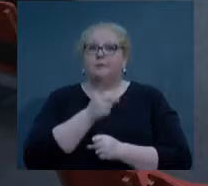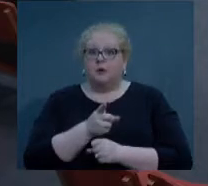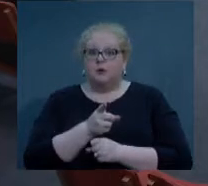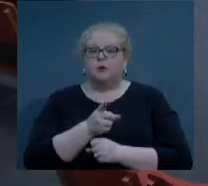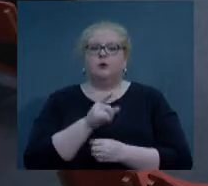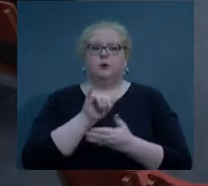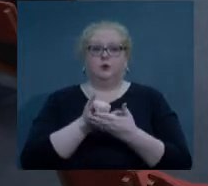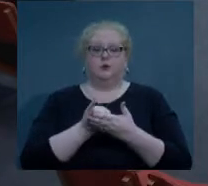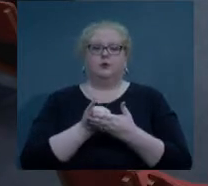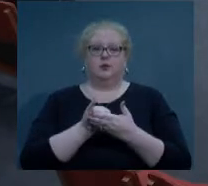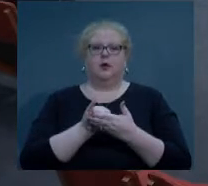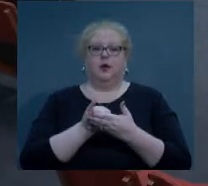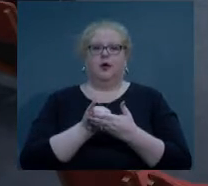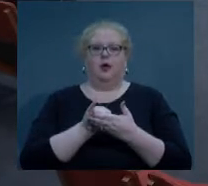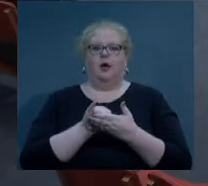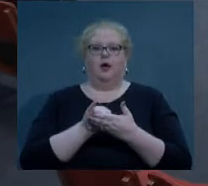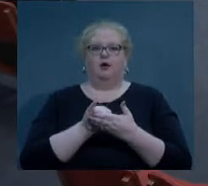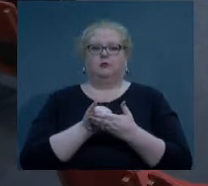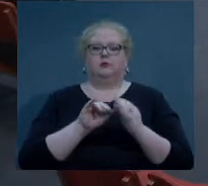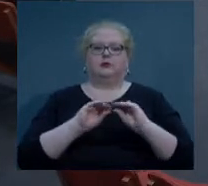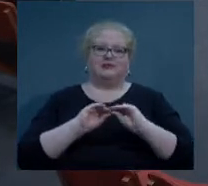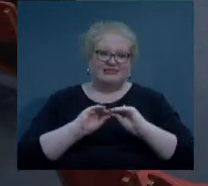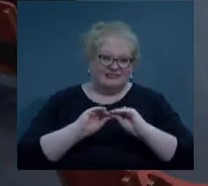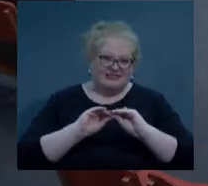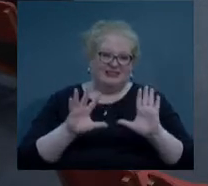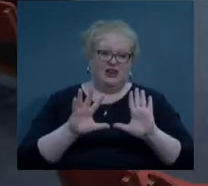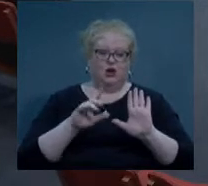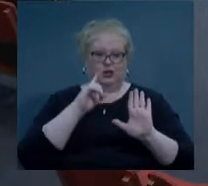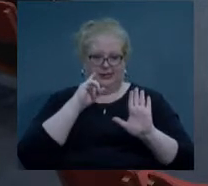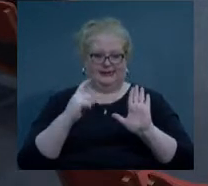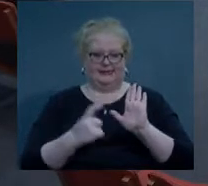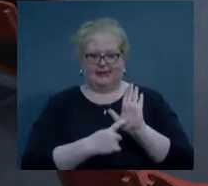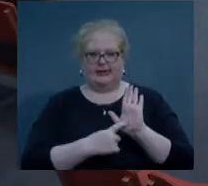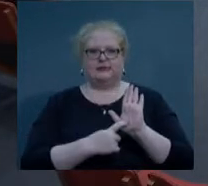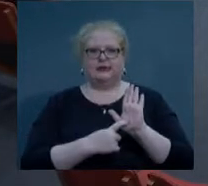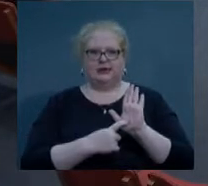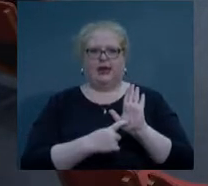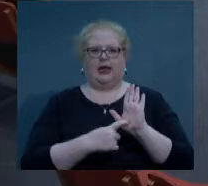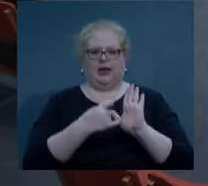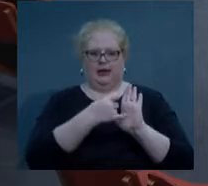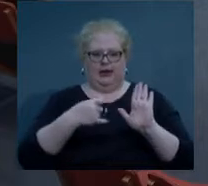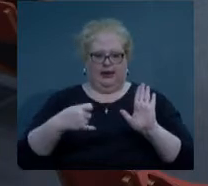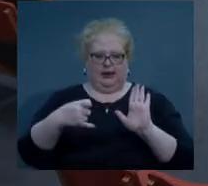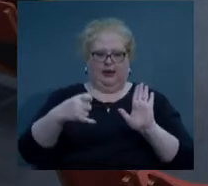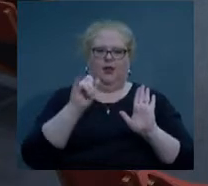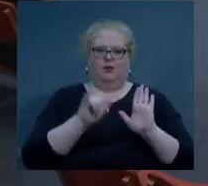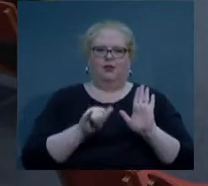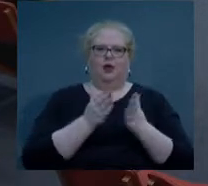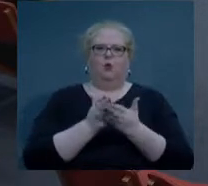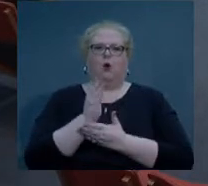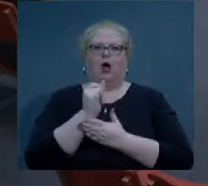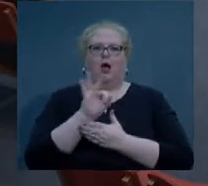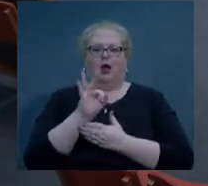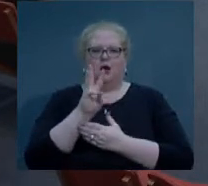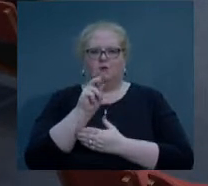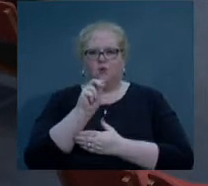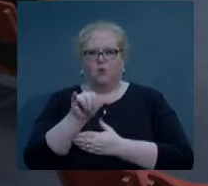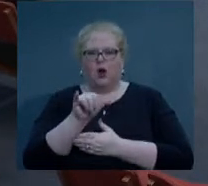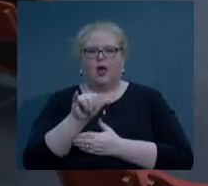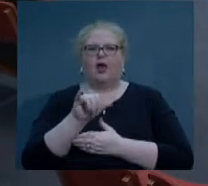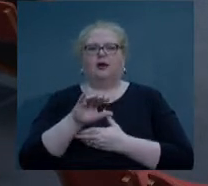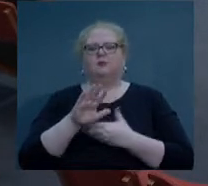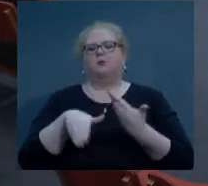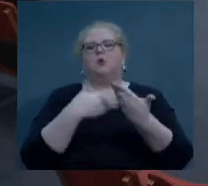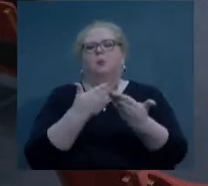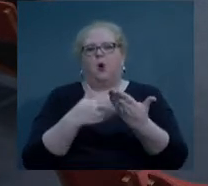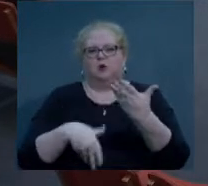that clearly designating that the right-of-way would not, the proposed additional